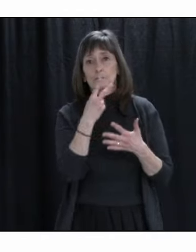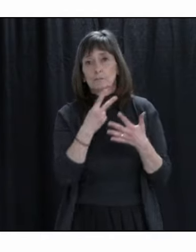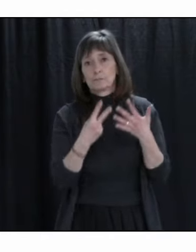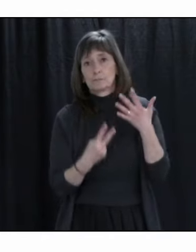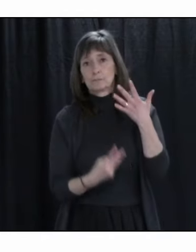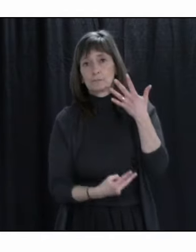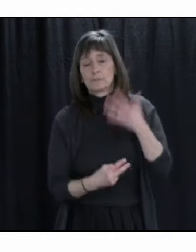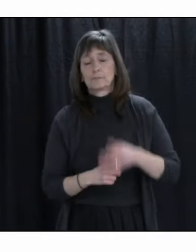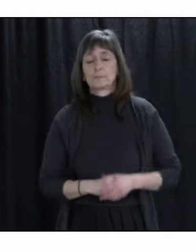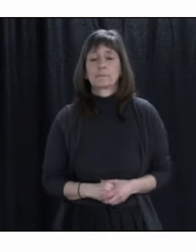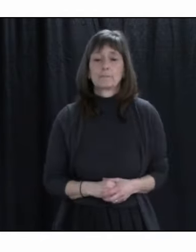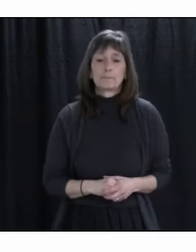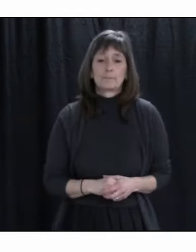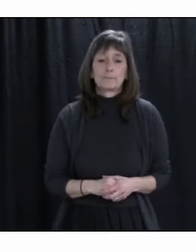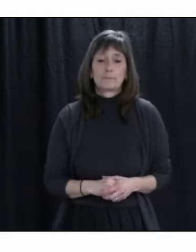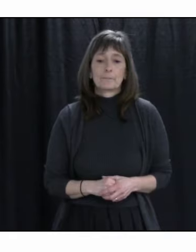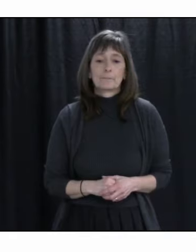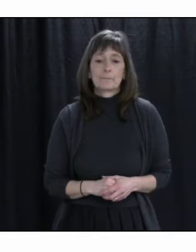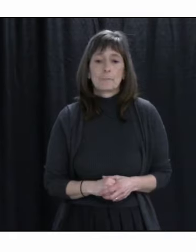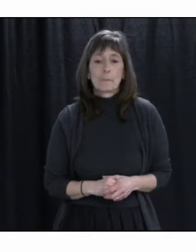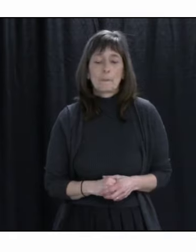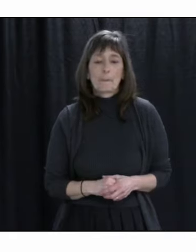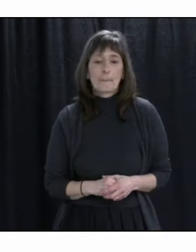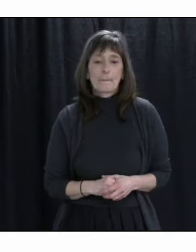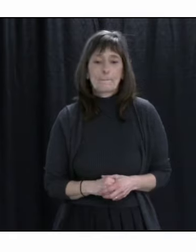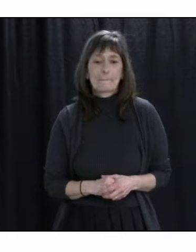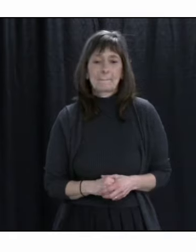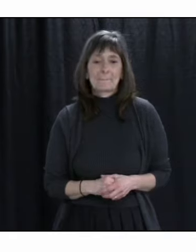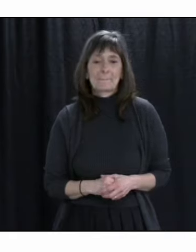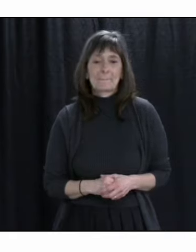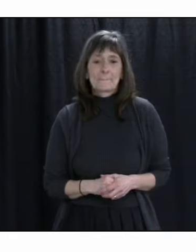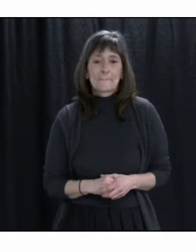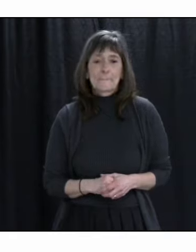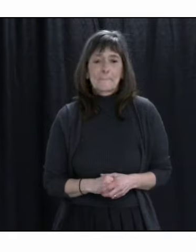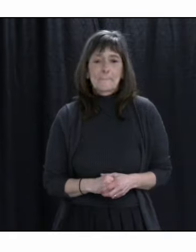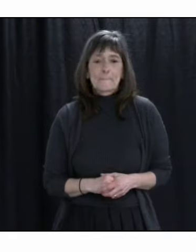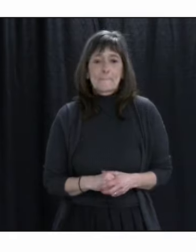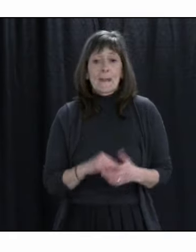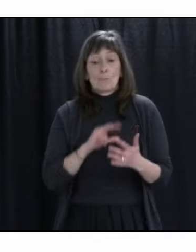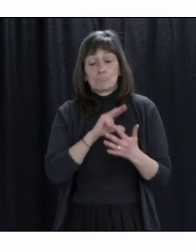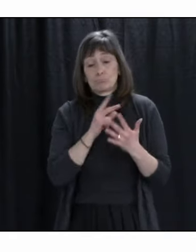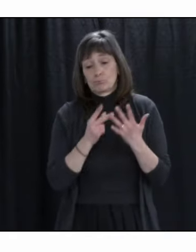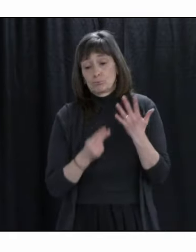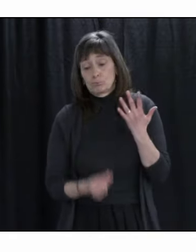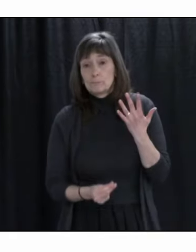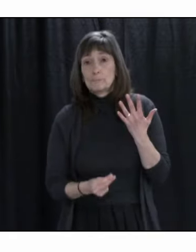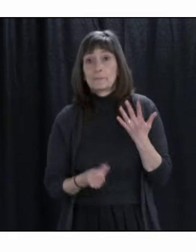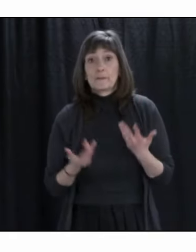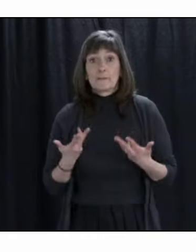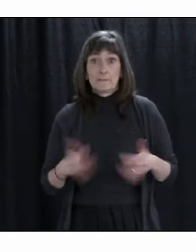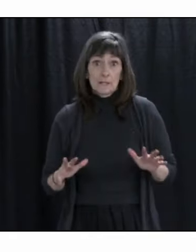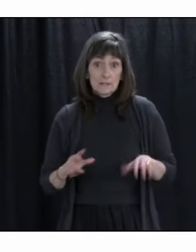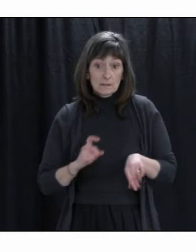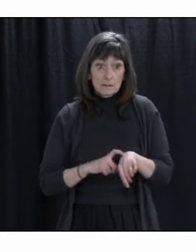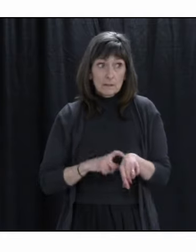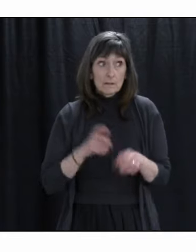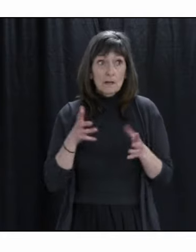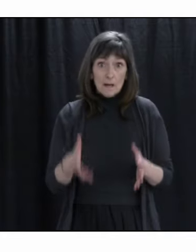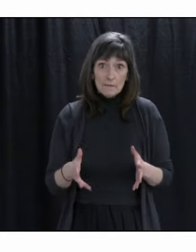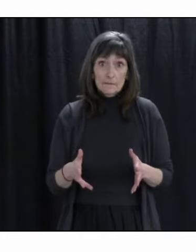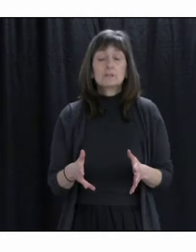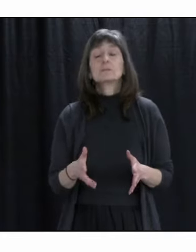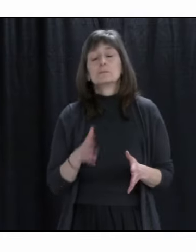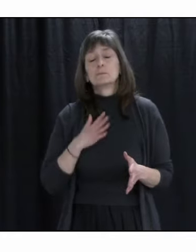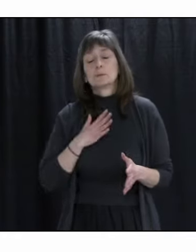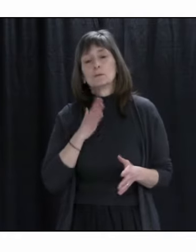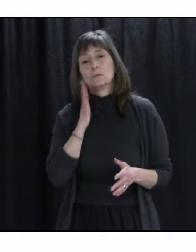rumor-based questions. We will run through the telephone queue, so each reporter has an opportunity And following this, should time permit, reporters can then